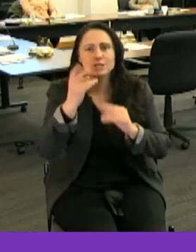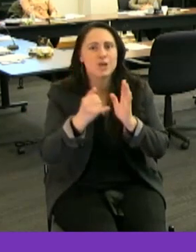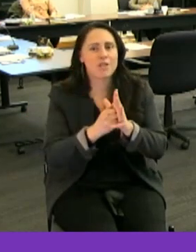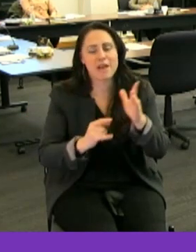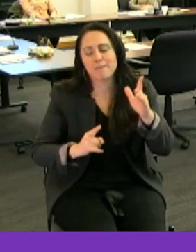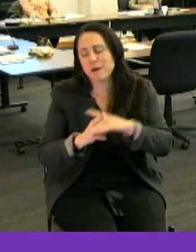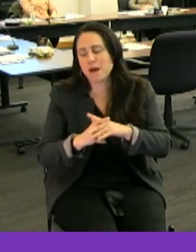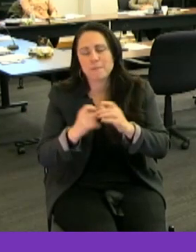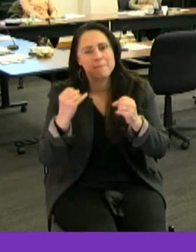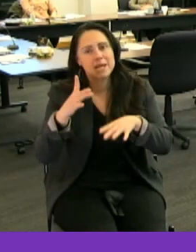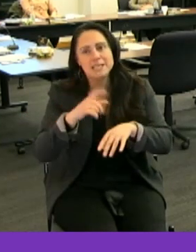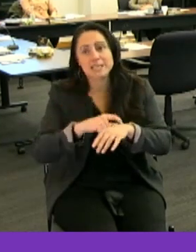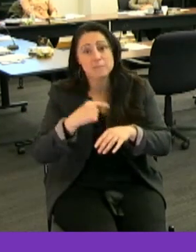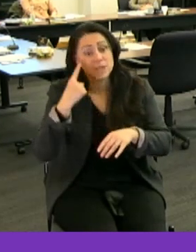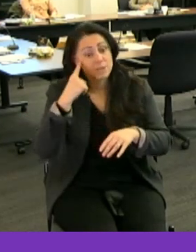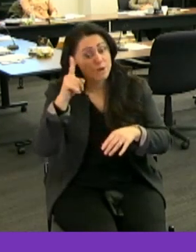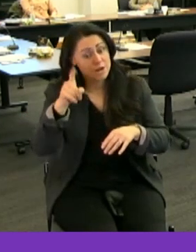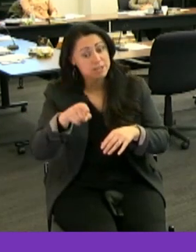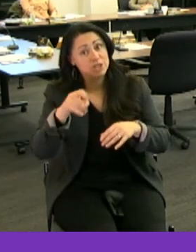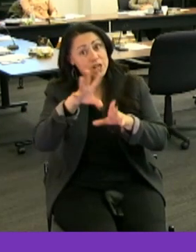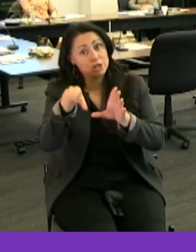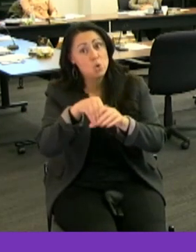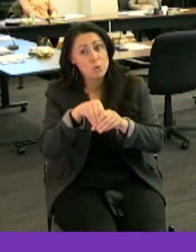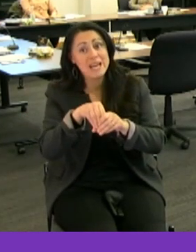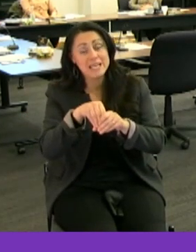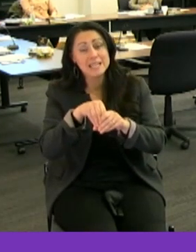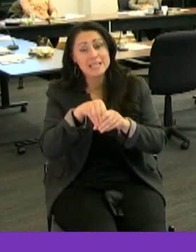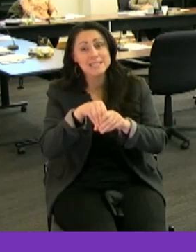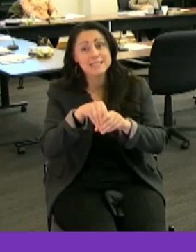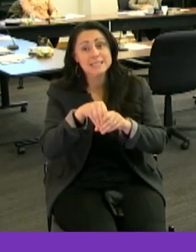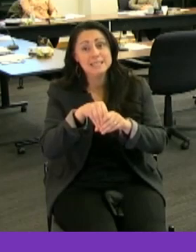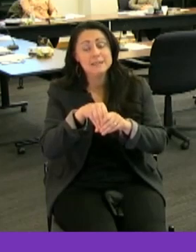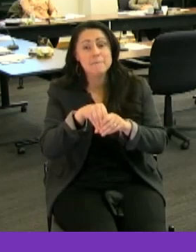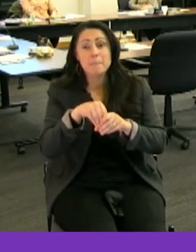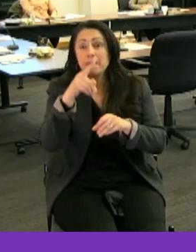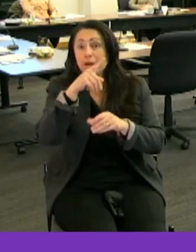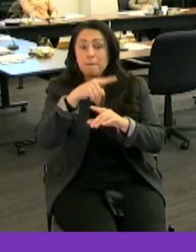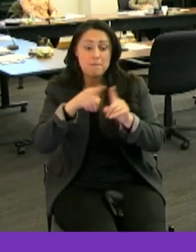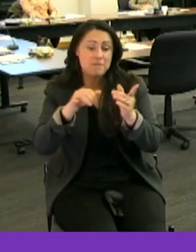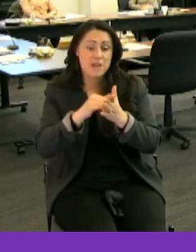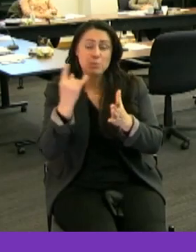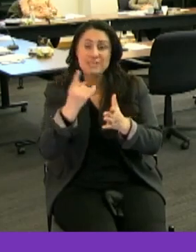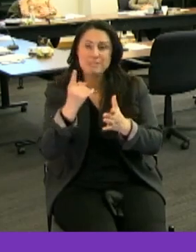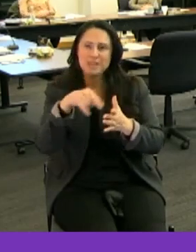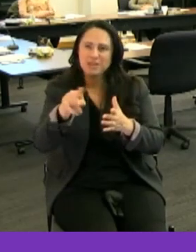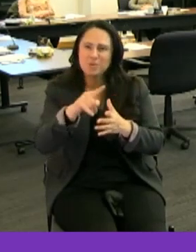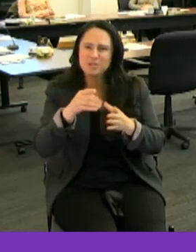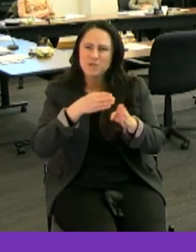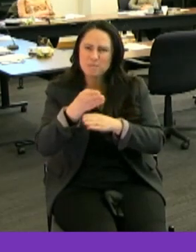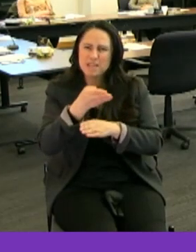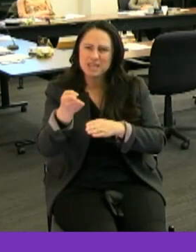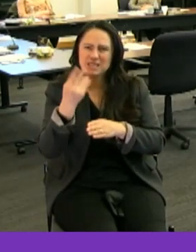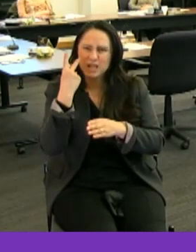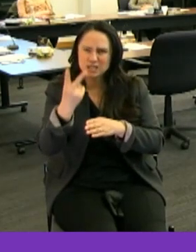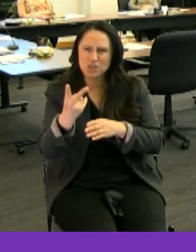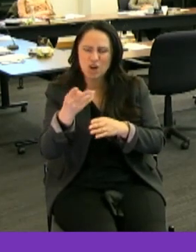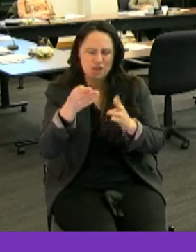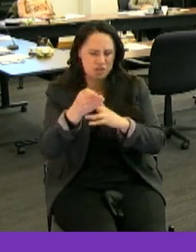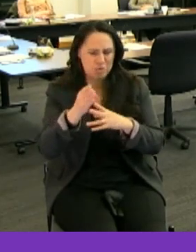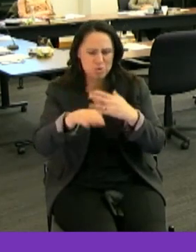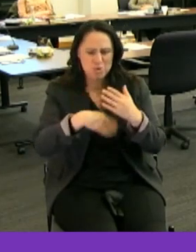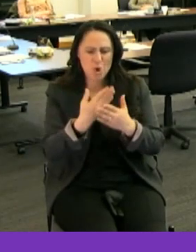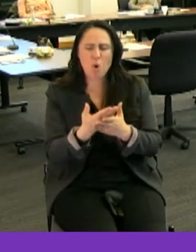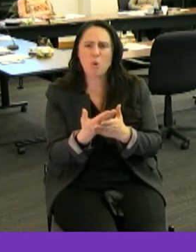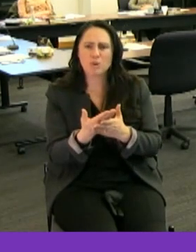more than once, and I thought I should put it on here. But that was something those are kind of the main themes I saw throughout the whole